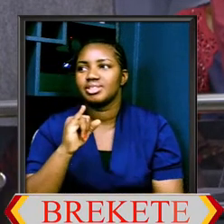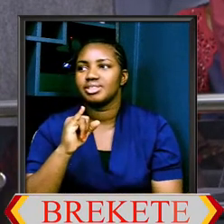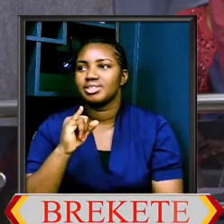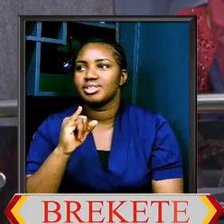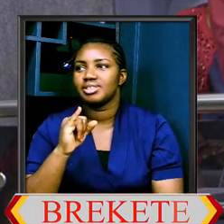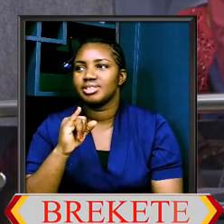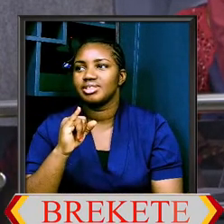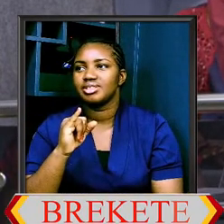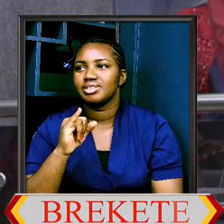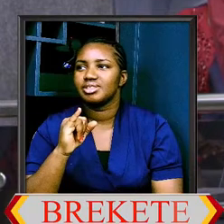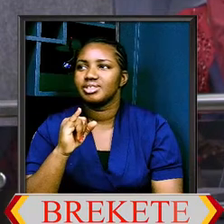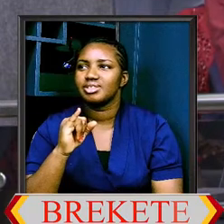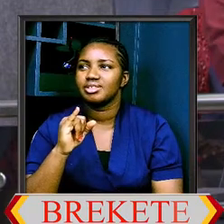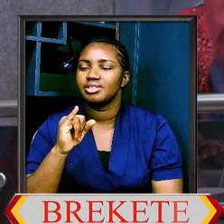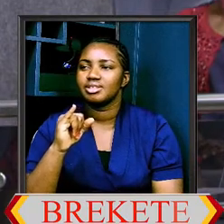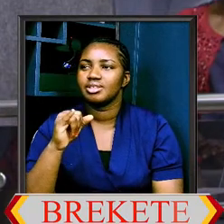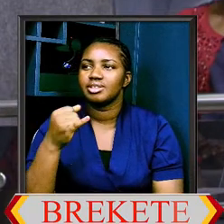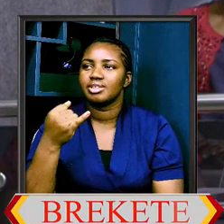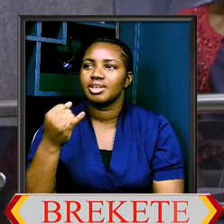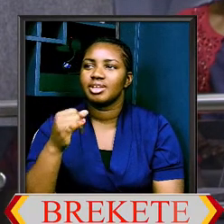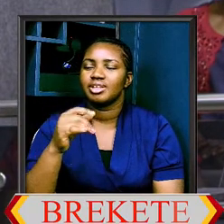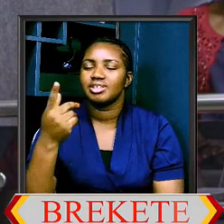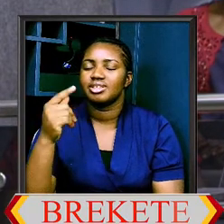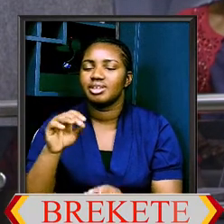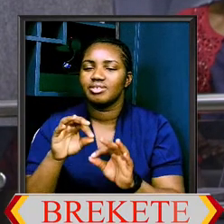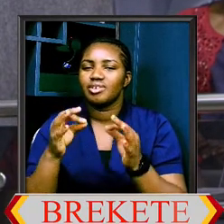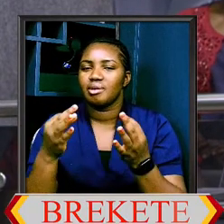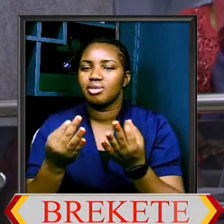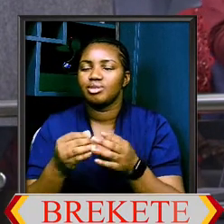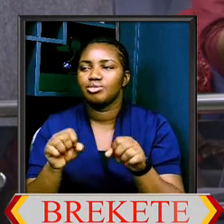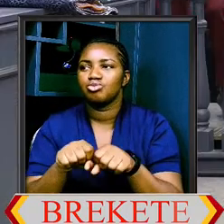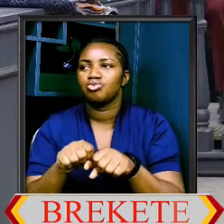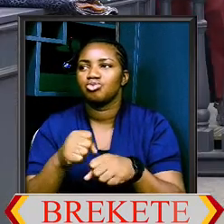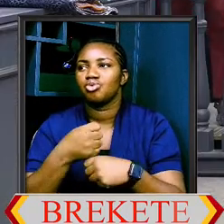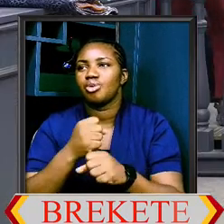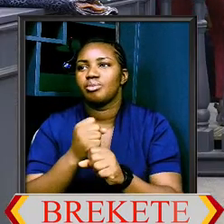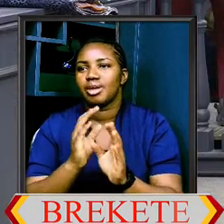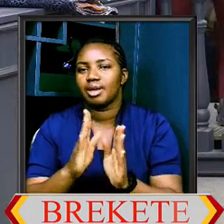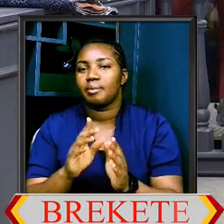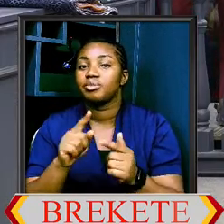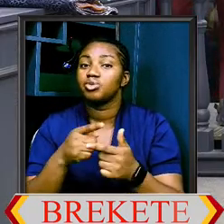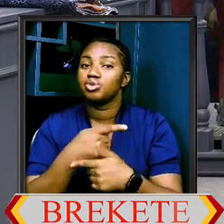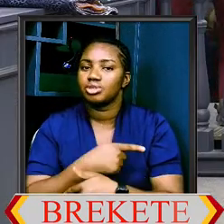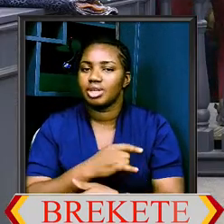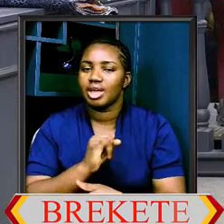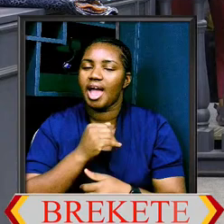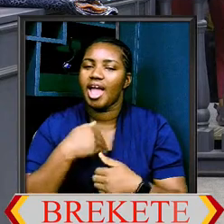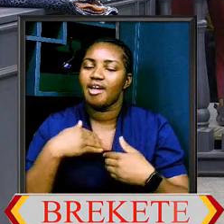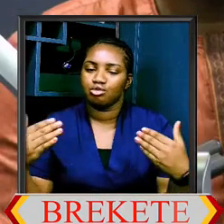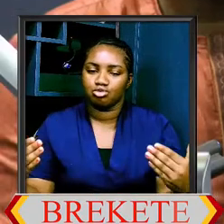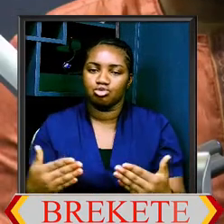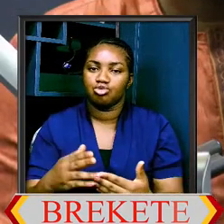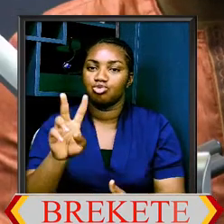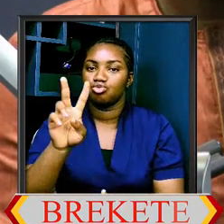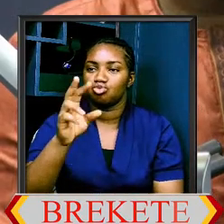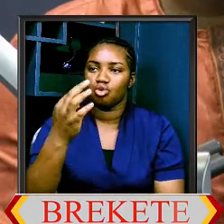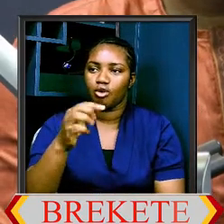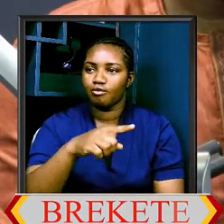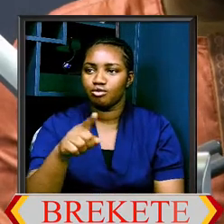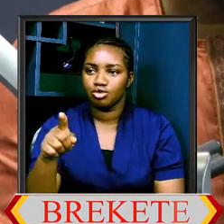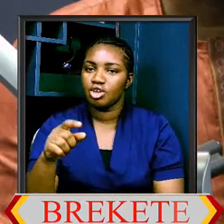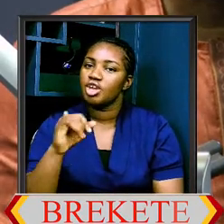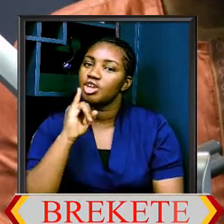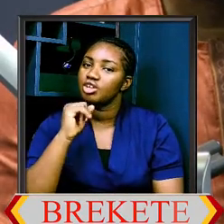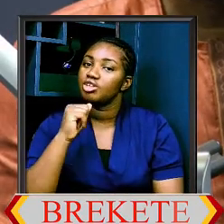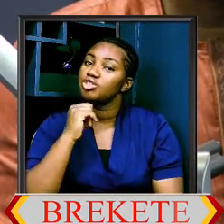Brekete family shoemaker. Okay, so give a microphone. Today, I don't introduce two of them. Yes, sir. Not